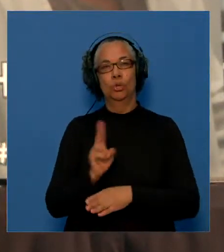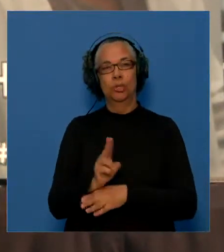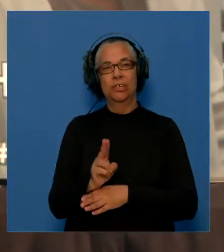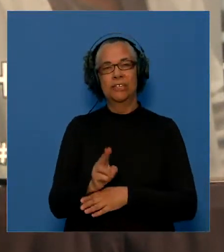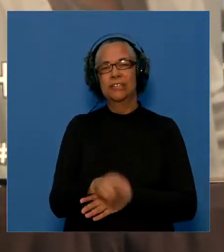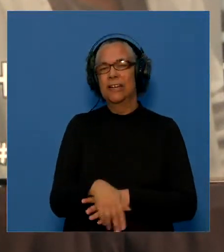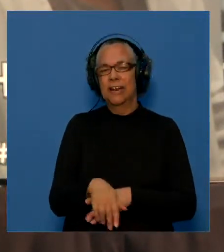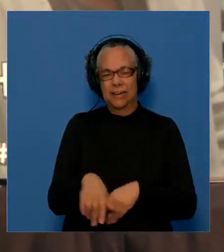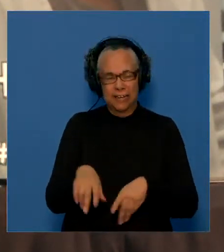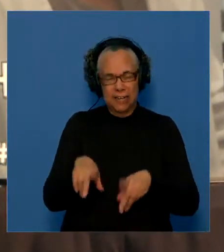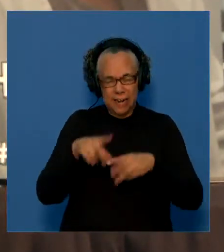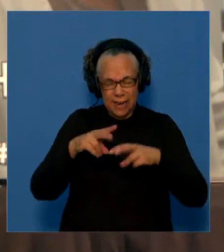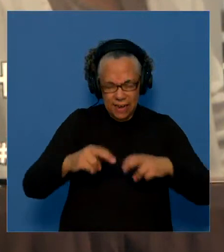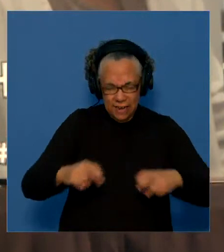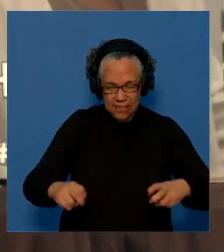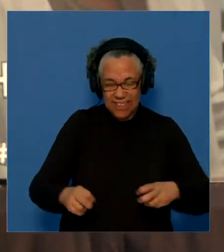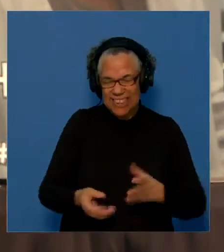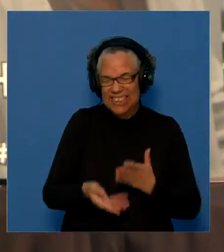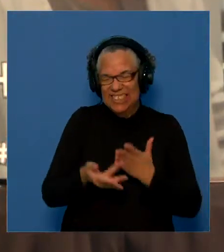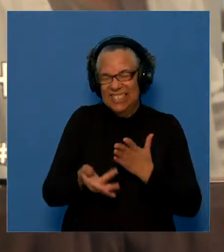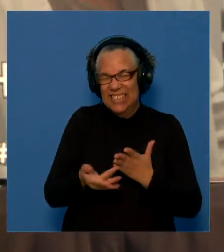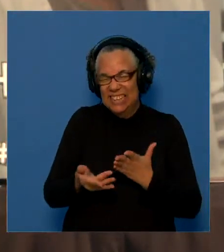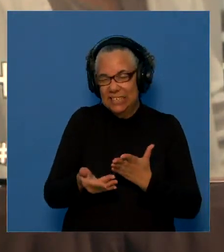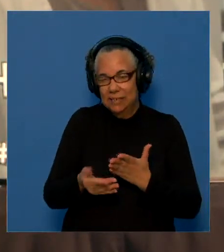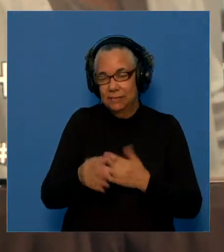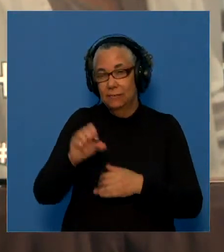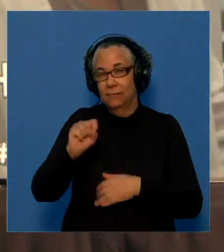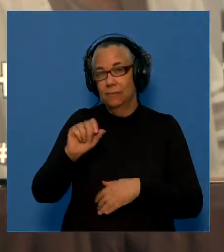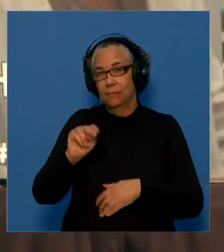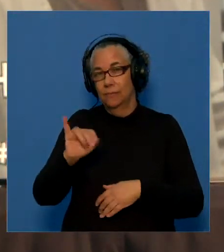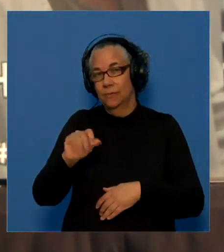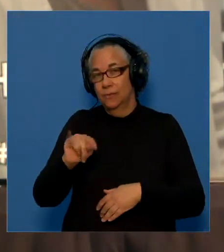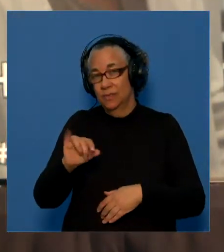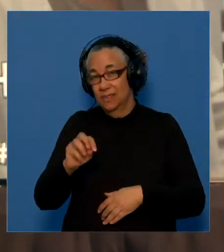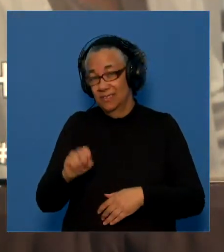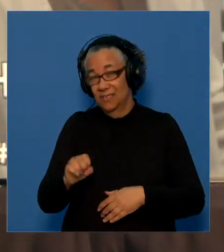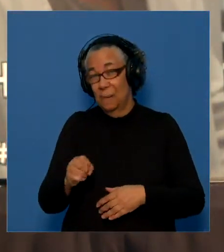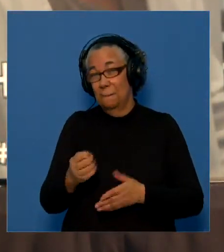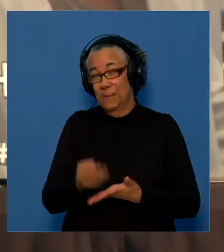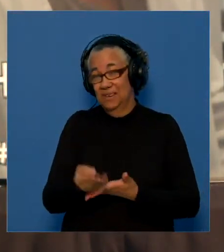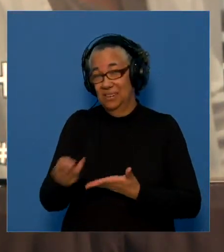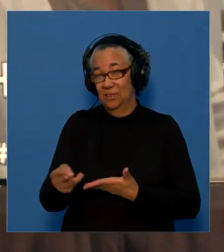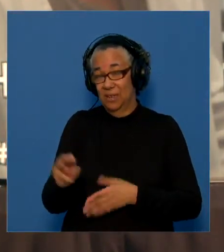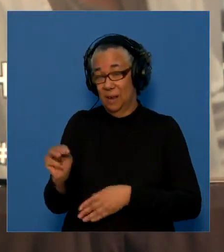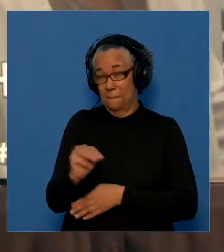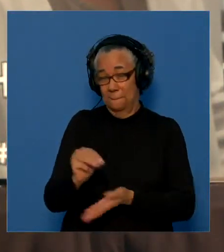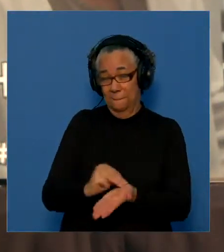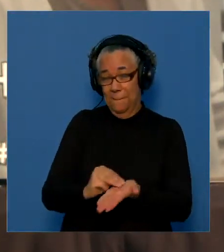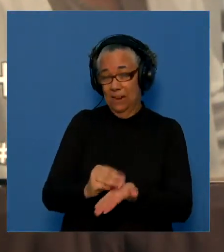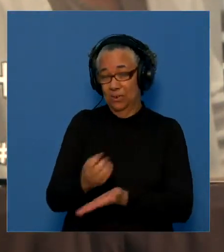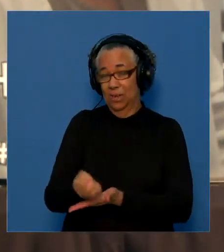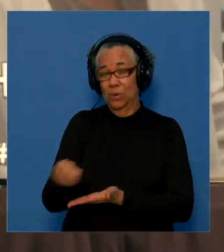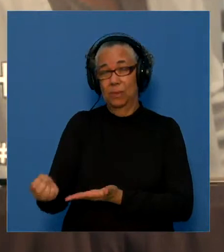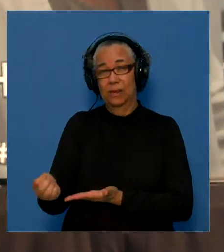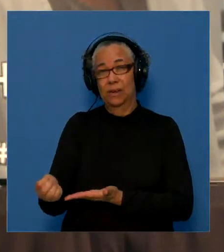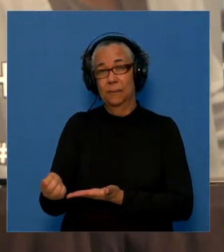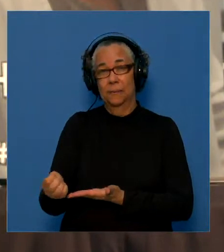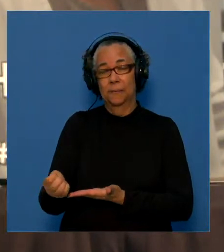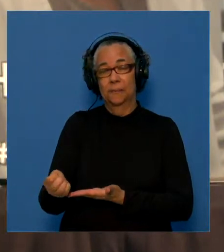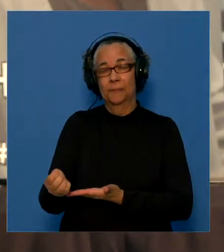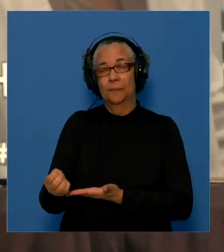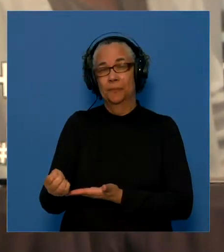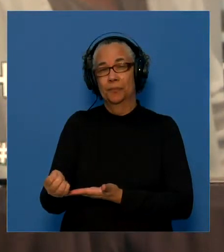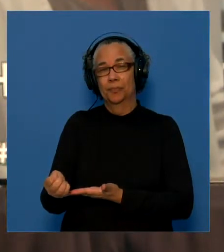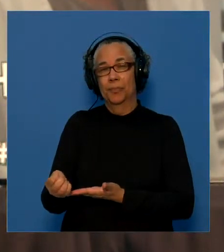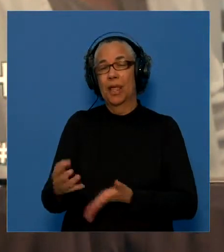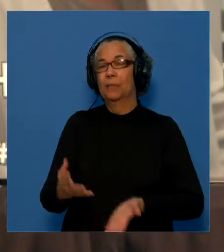materials and emergency medical shipments, relax the requirements for non-commercial importers to register